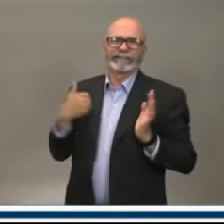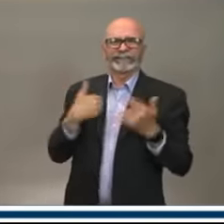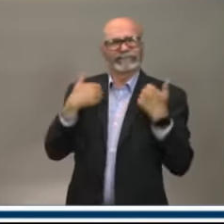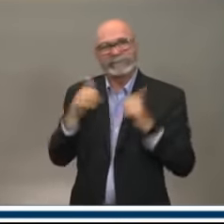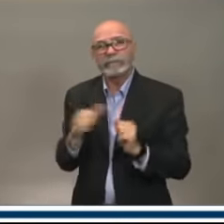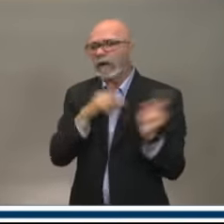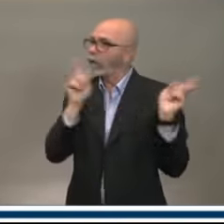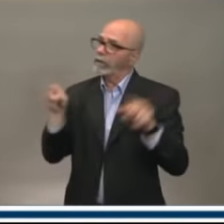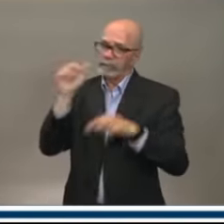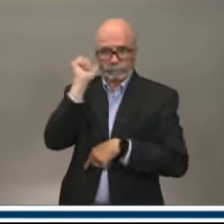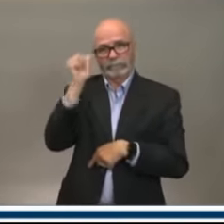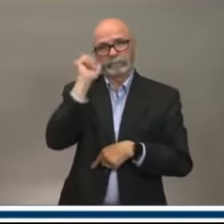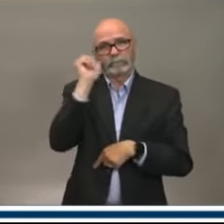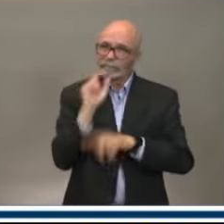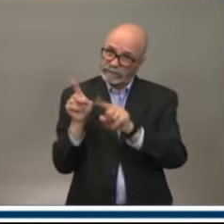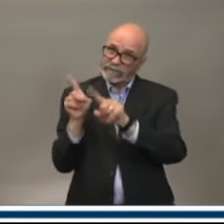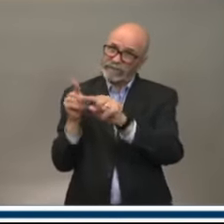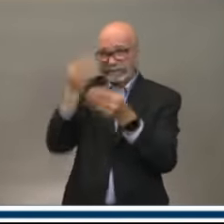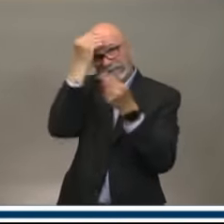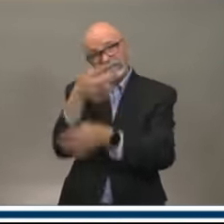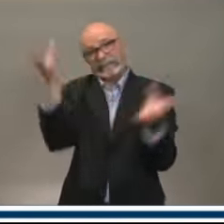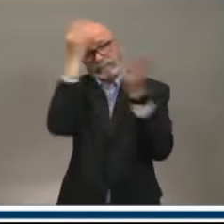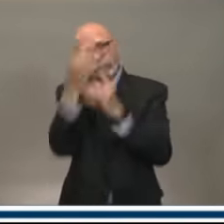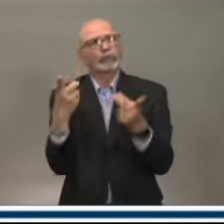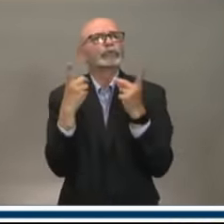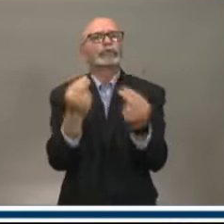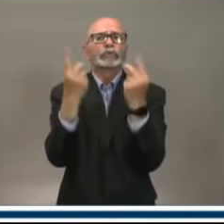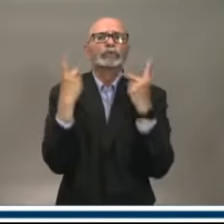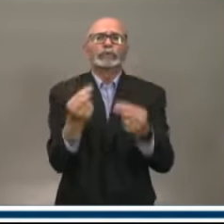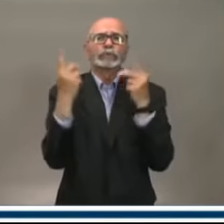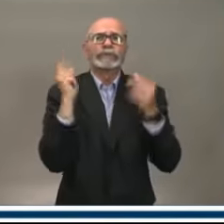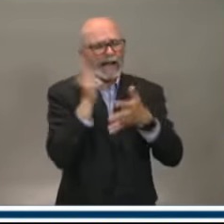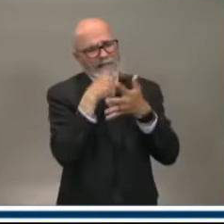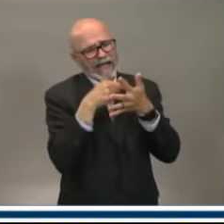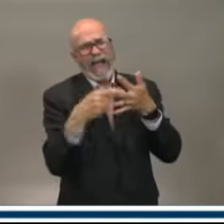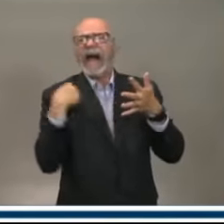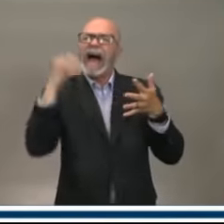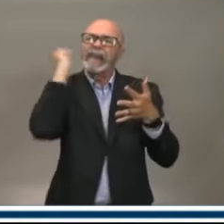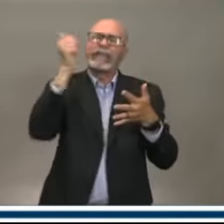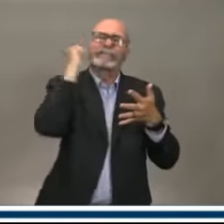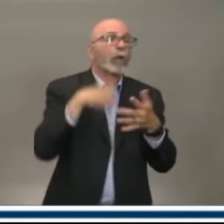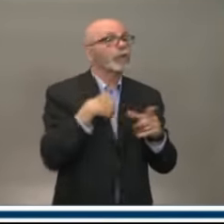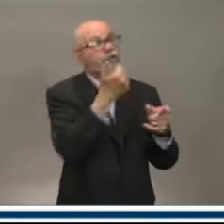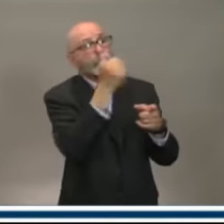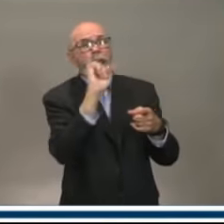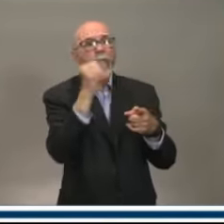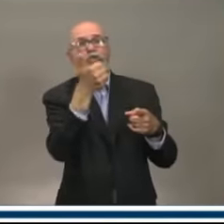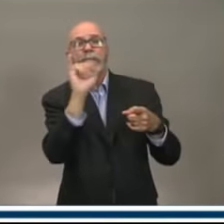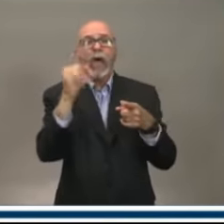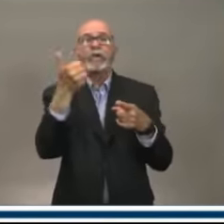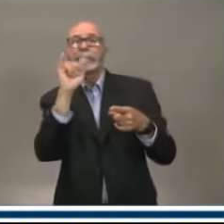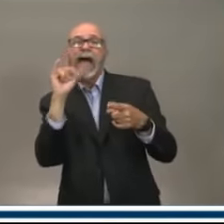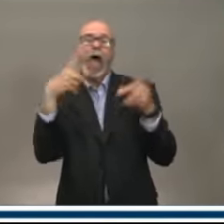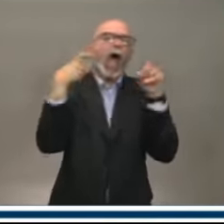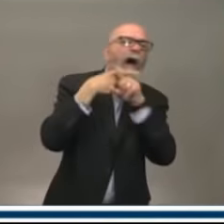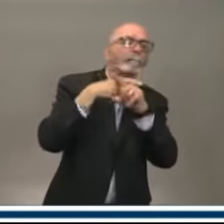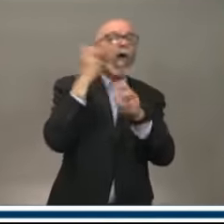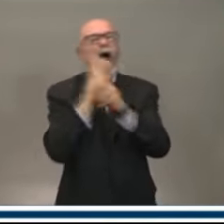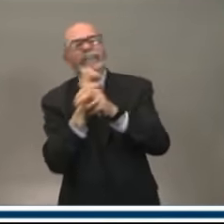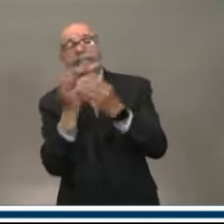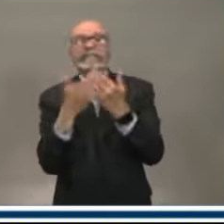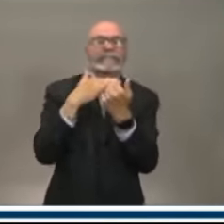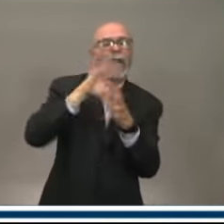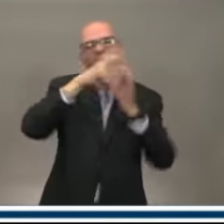to tell you everything that we know, the good news, the bad news, and the complications. We have said from the very